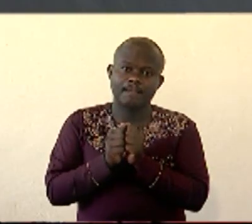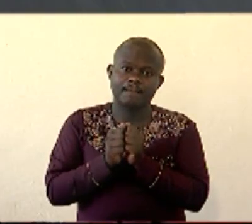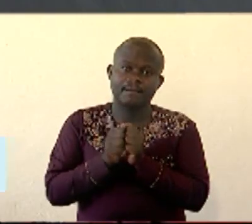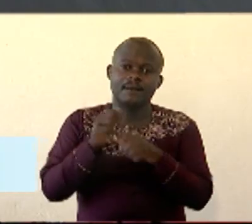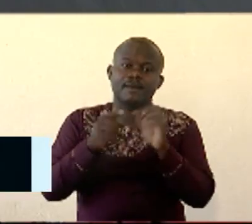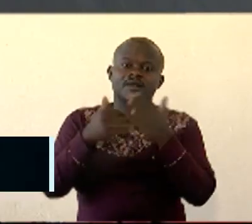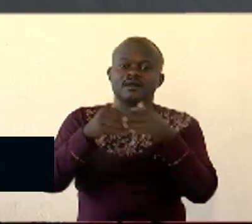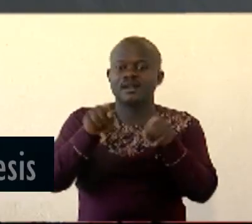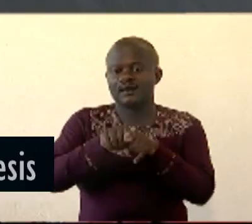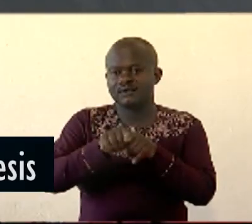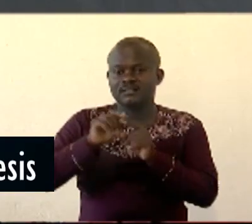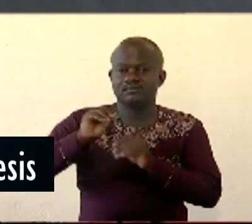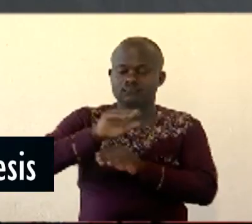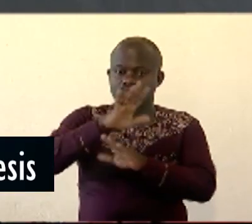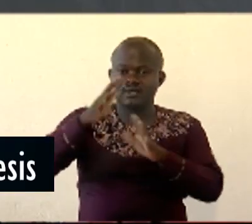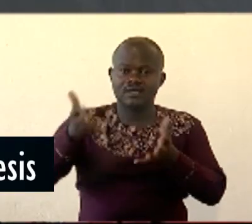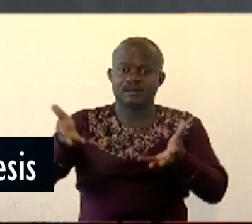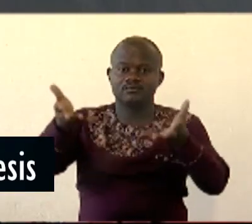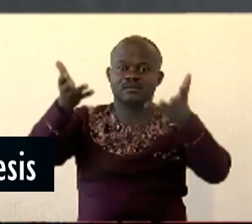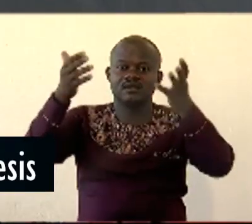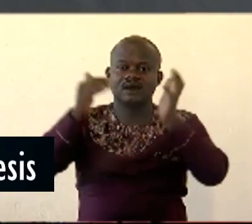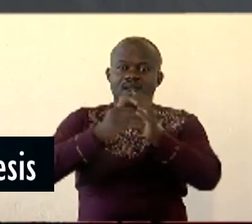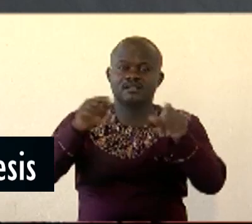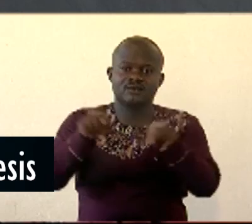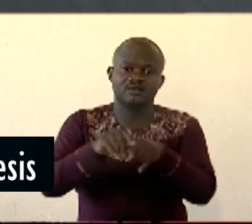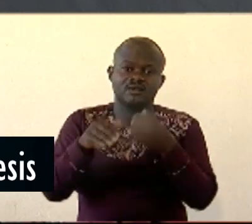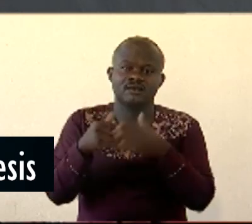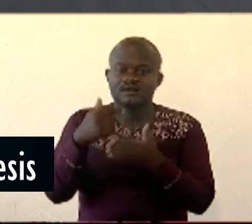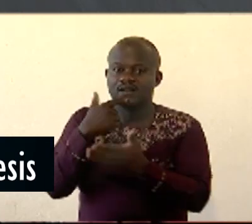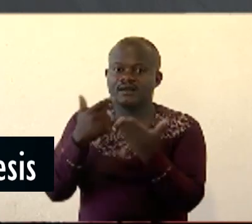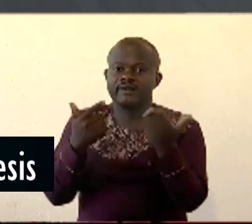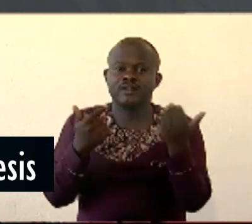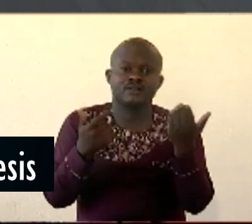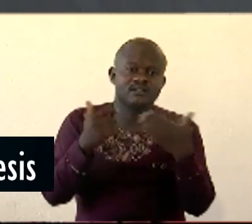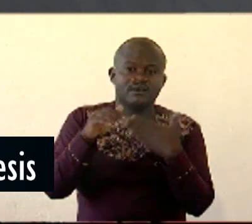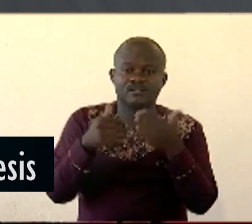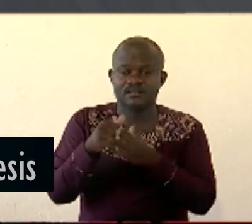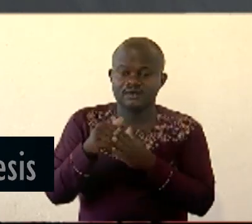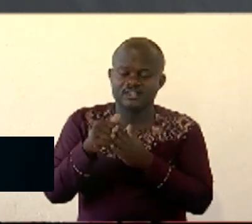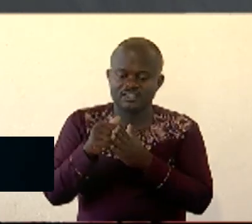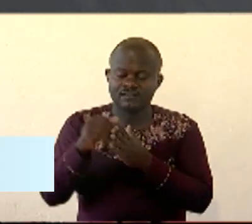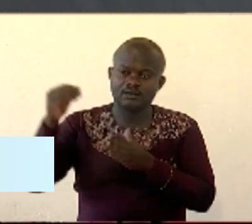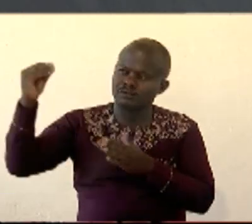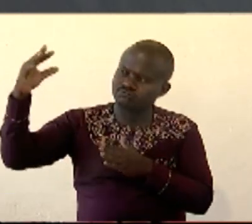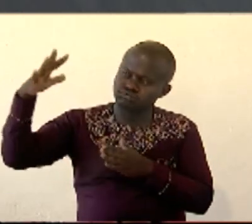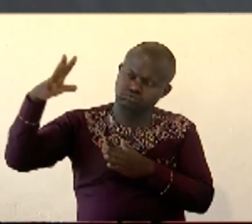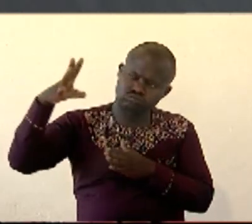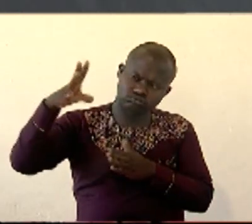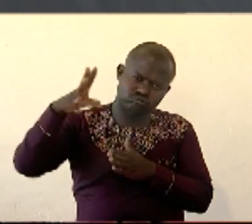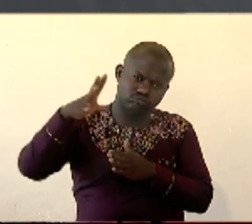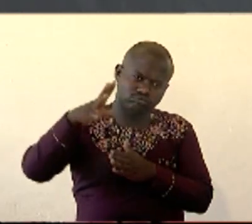But as light intensity increases, once the intensity of light increases, the rate